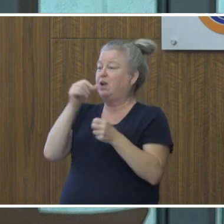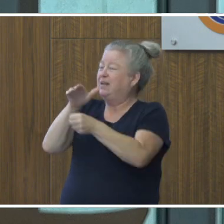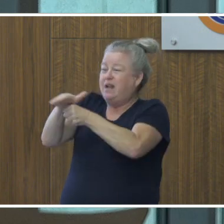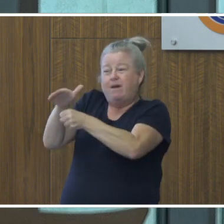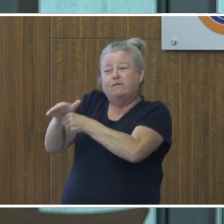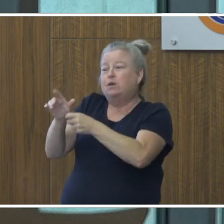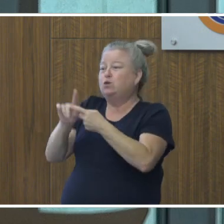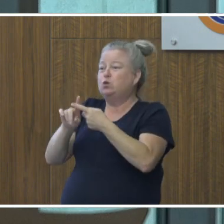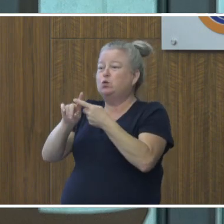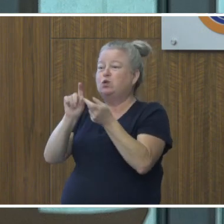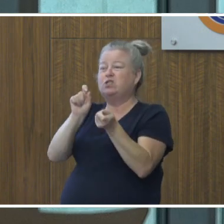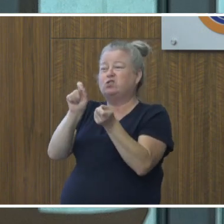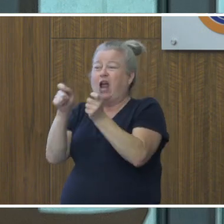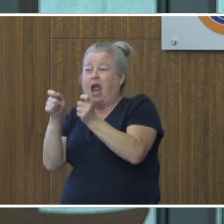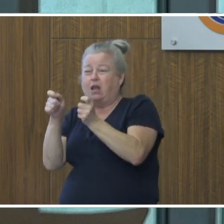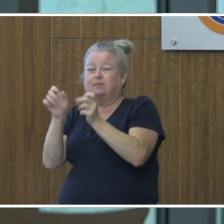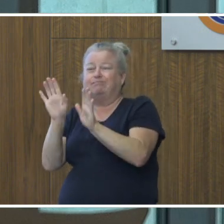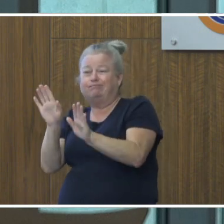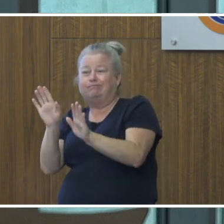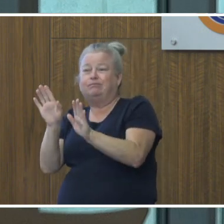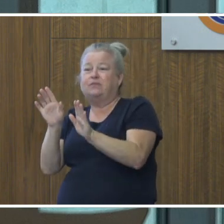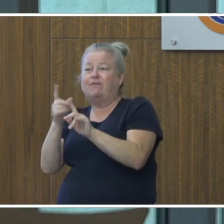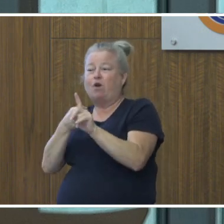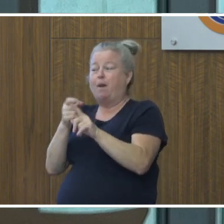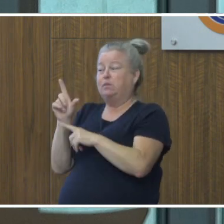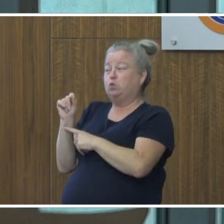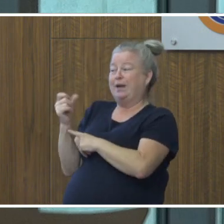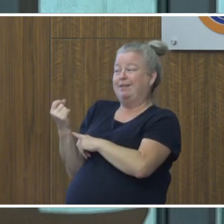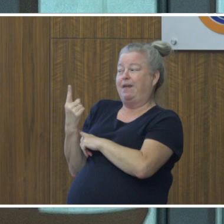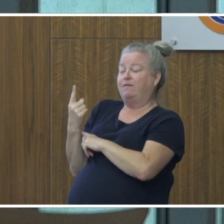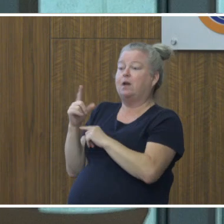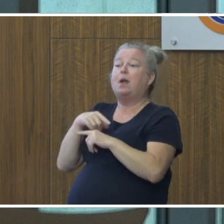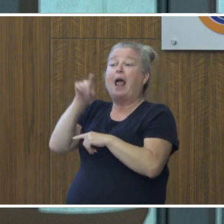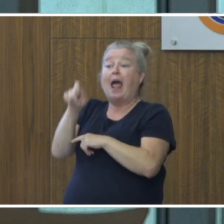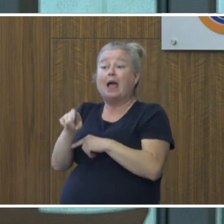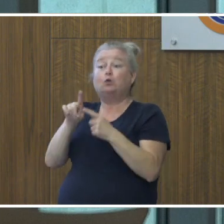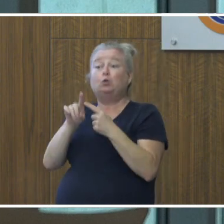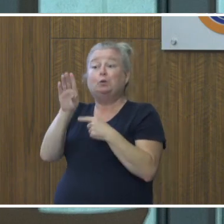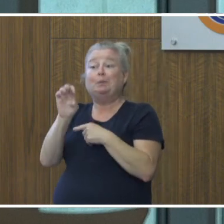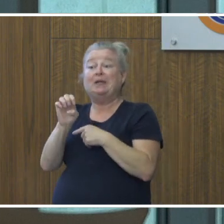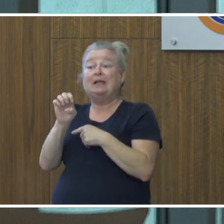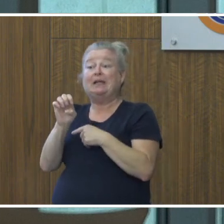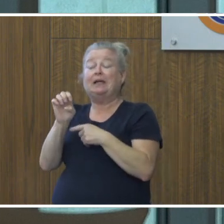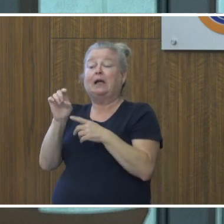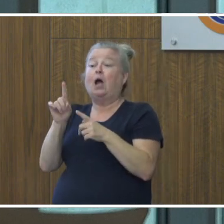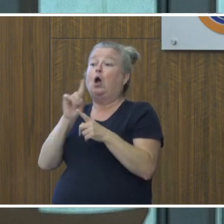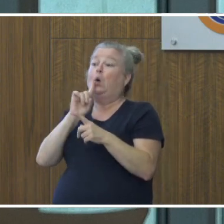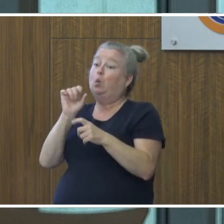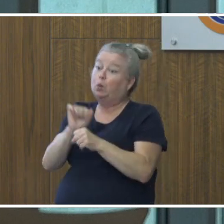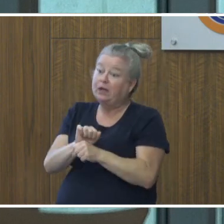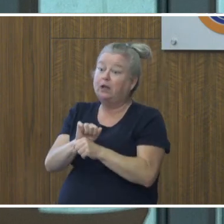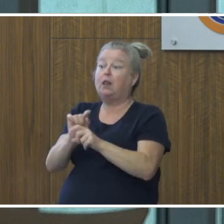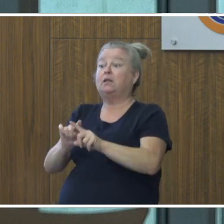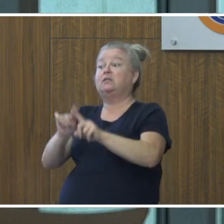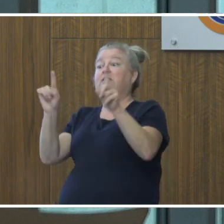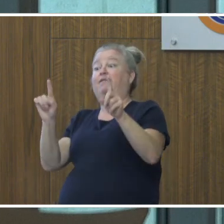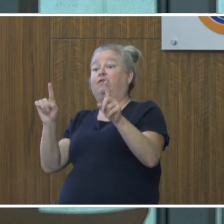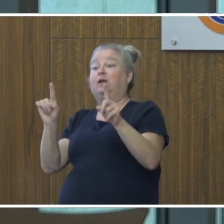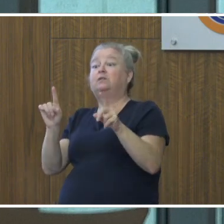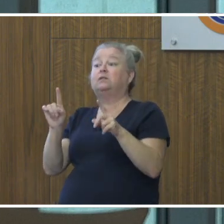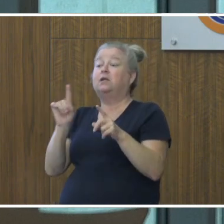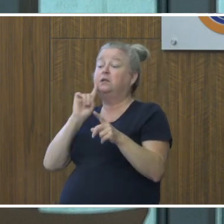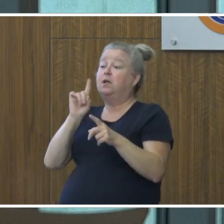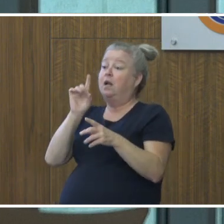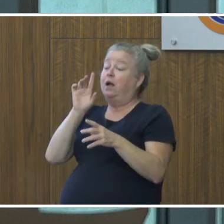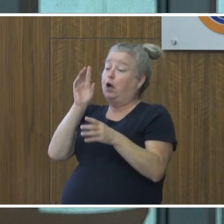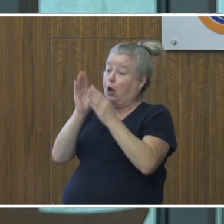just slightly modify the lines that were drawn in 2011. That there needs to be a meaningful difference in taking into communities of